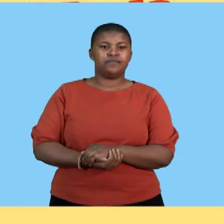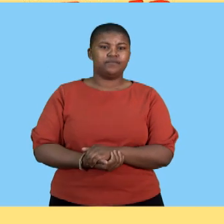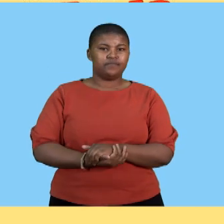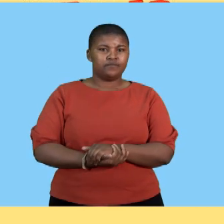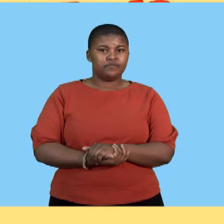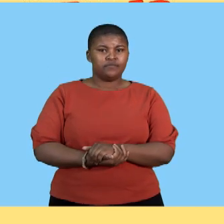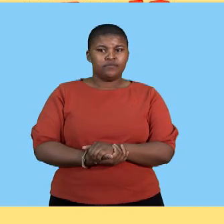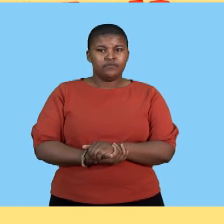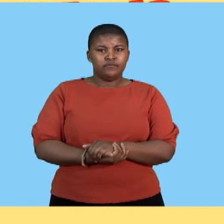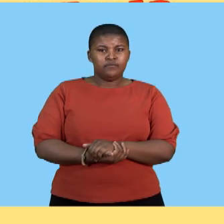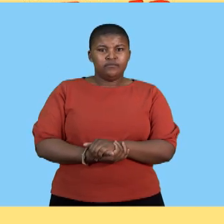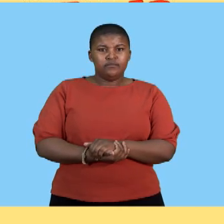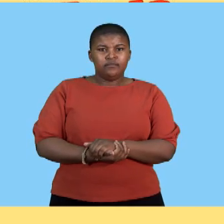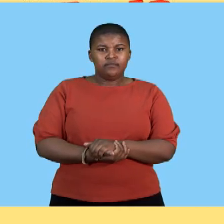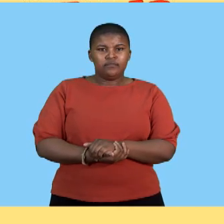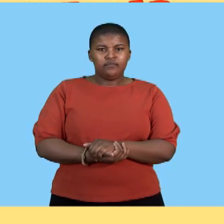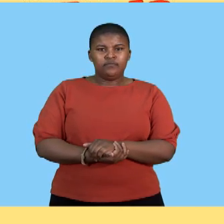1,800. I'll bring it here,